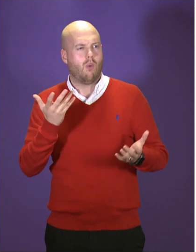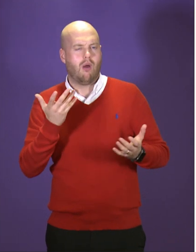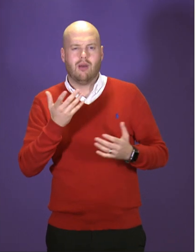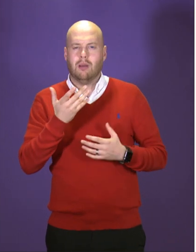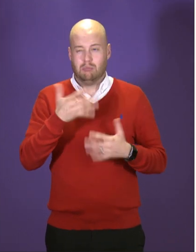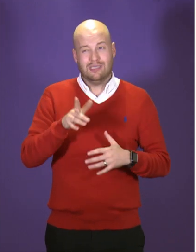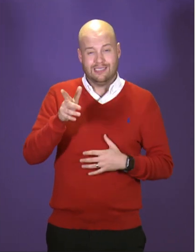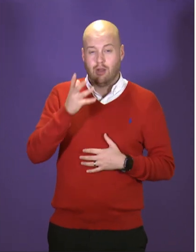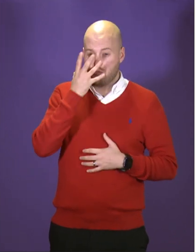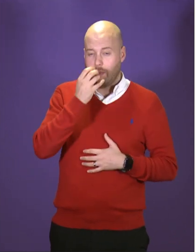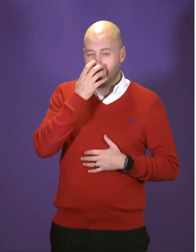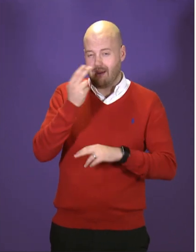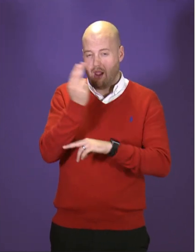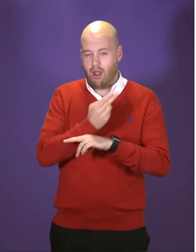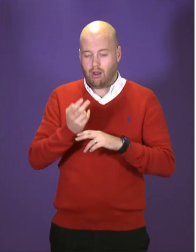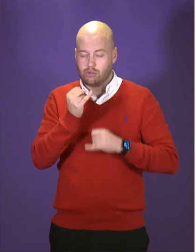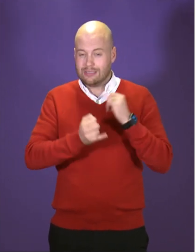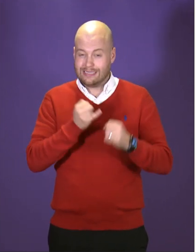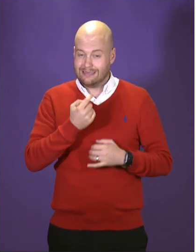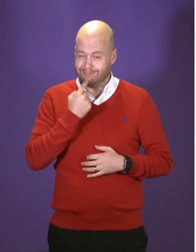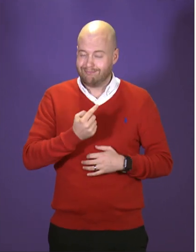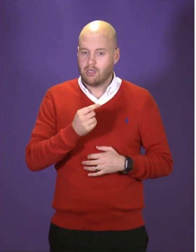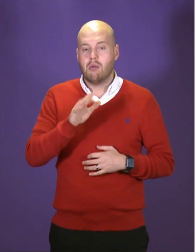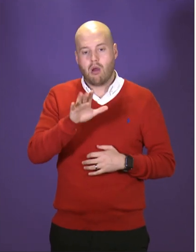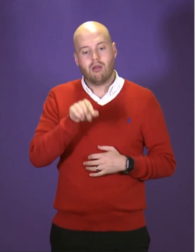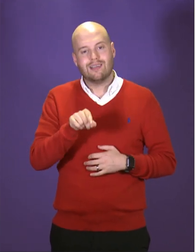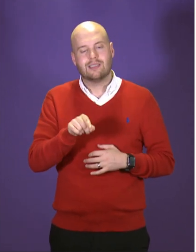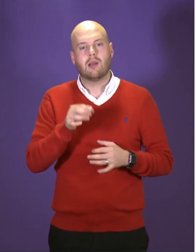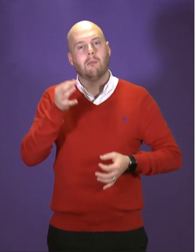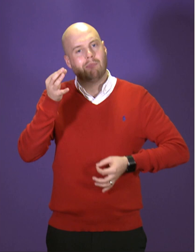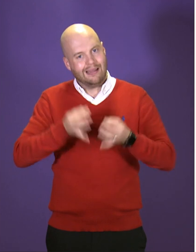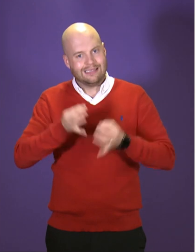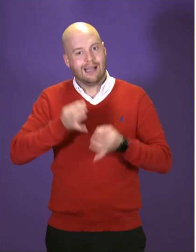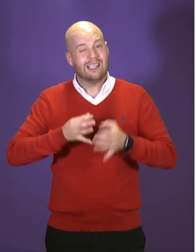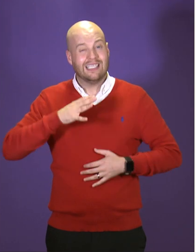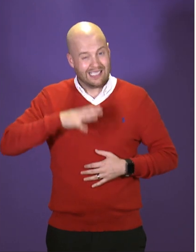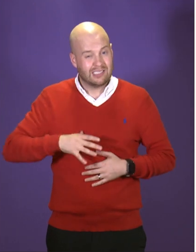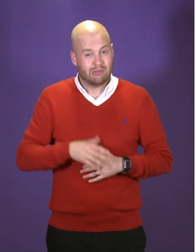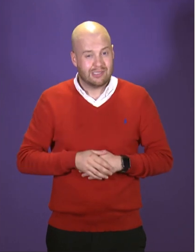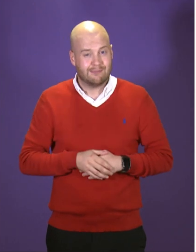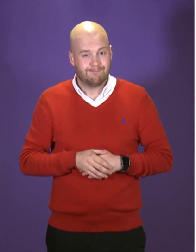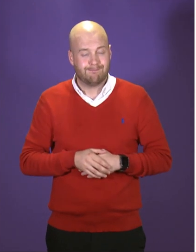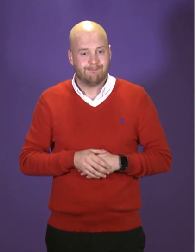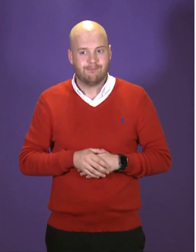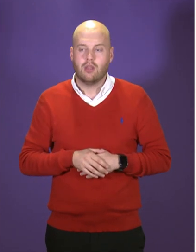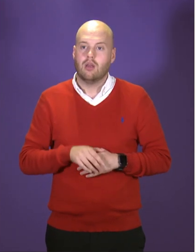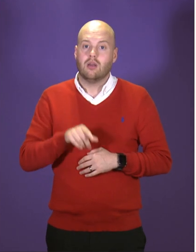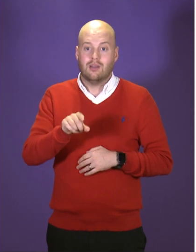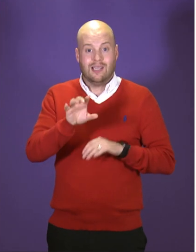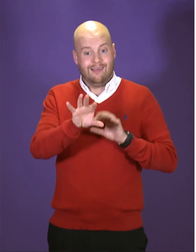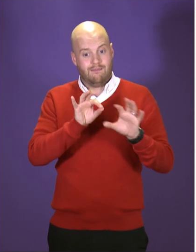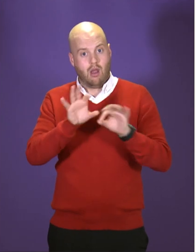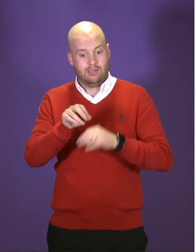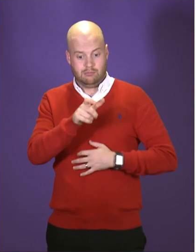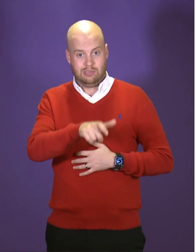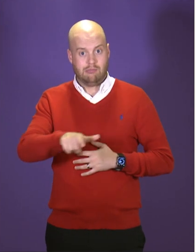critics suggested, but it is politically necessary and invites citizens into the